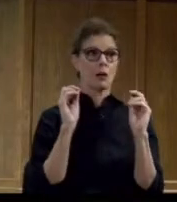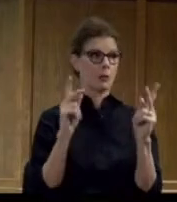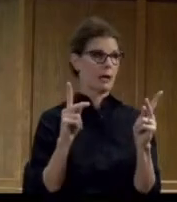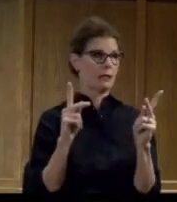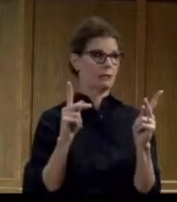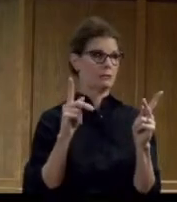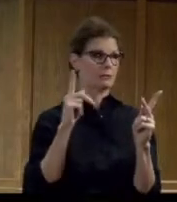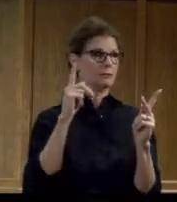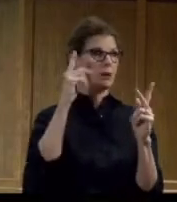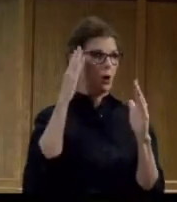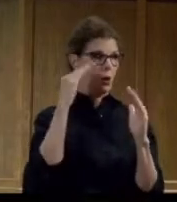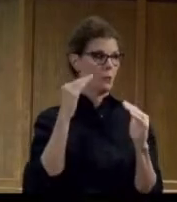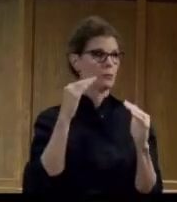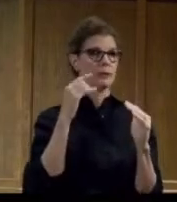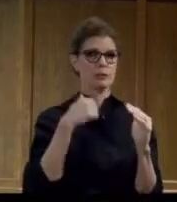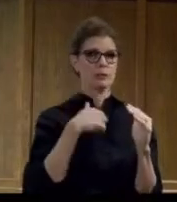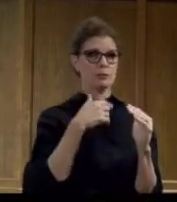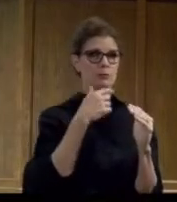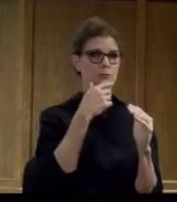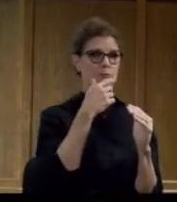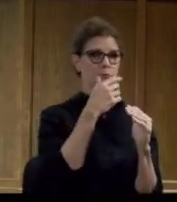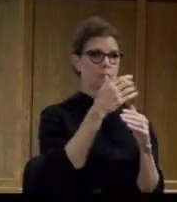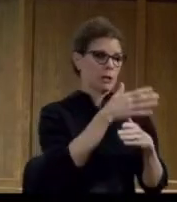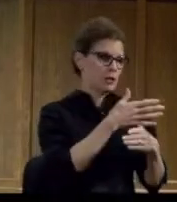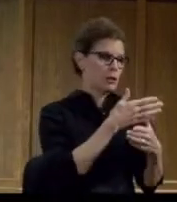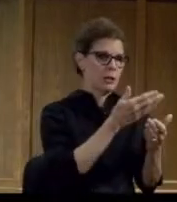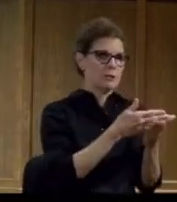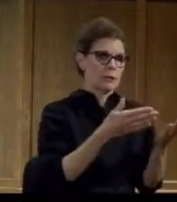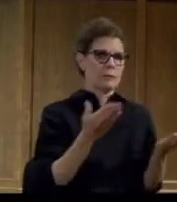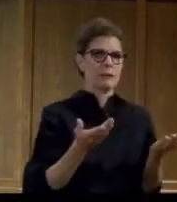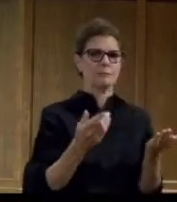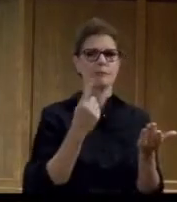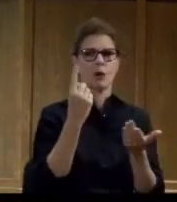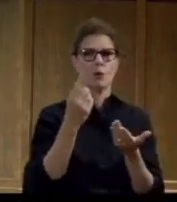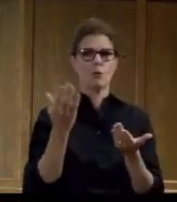I will share with you that one thing